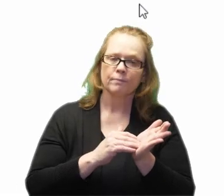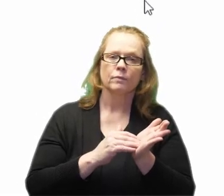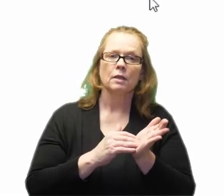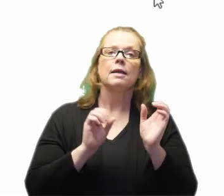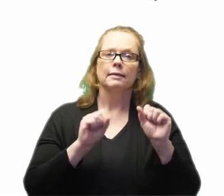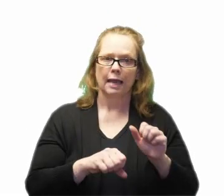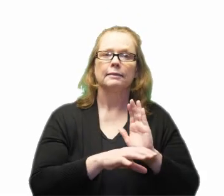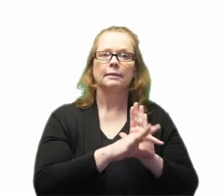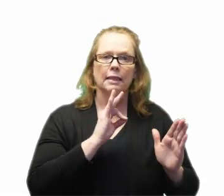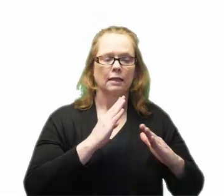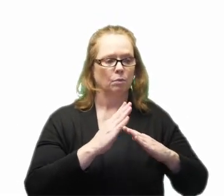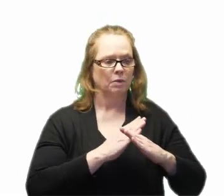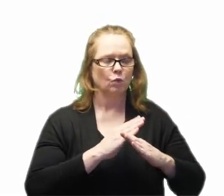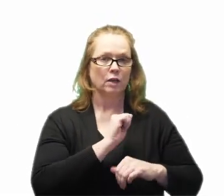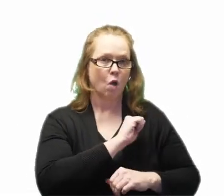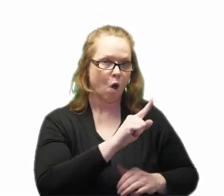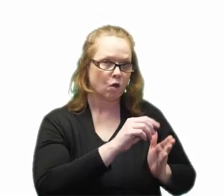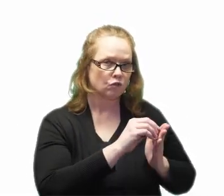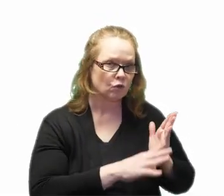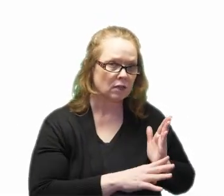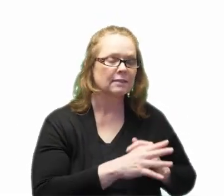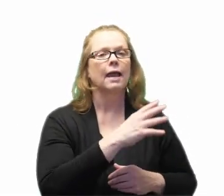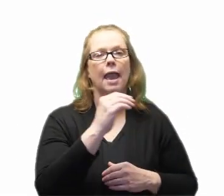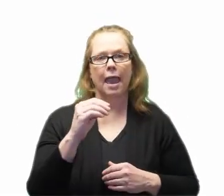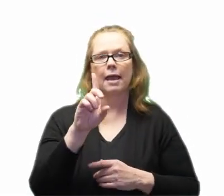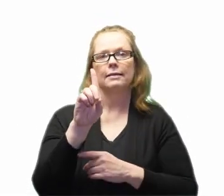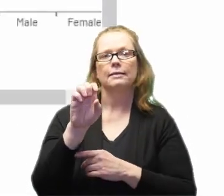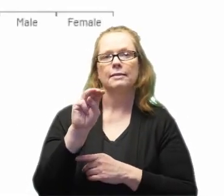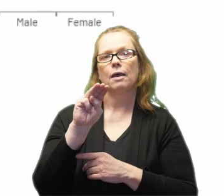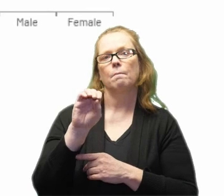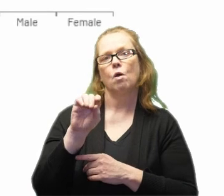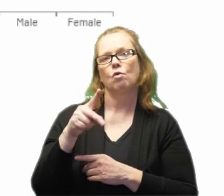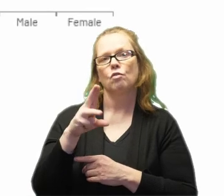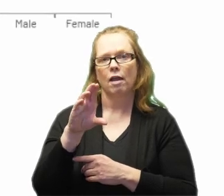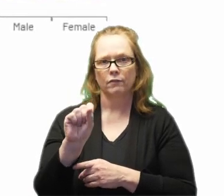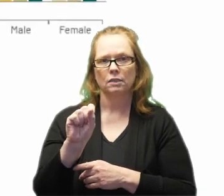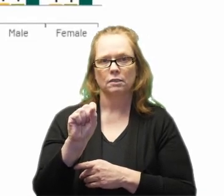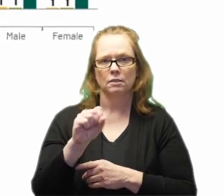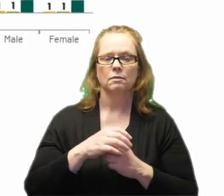Again, you can select between all students and by demographics.